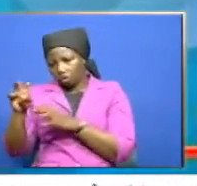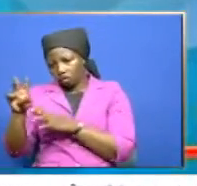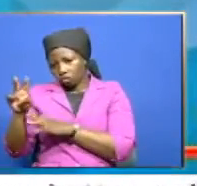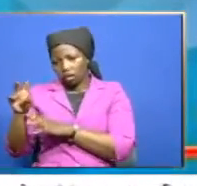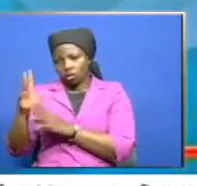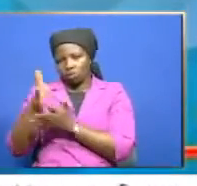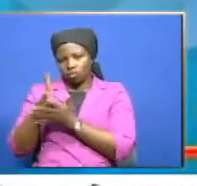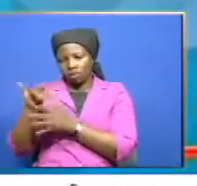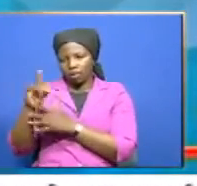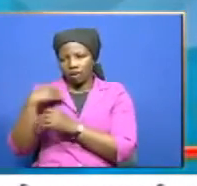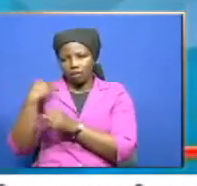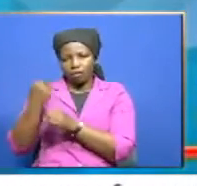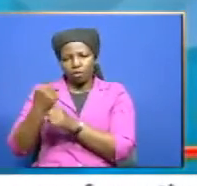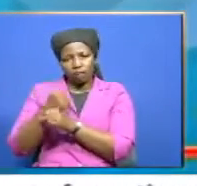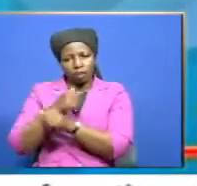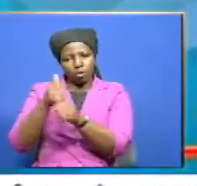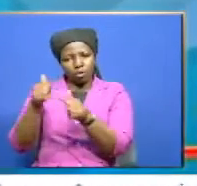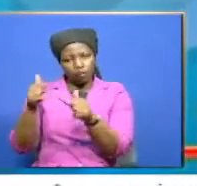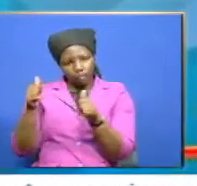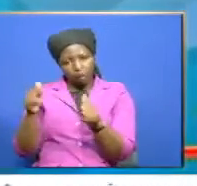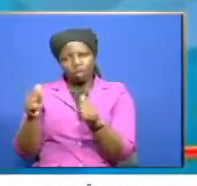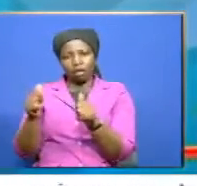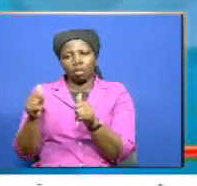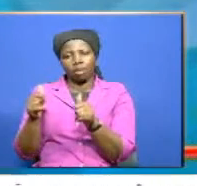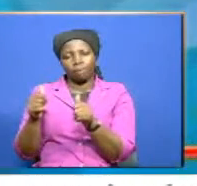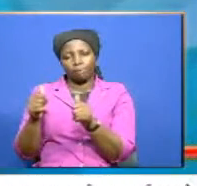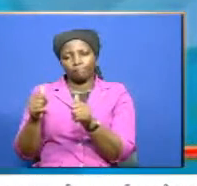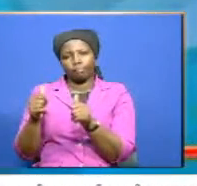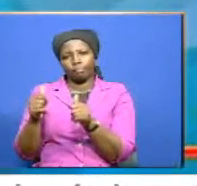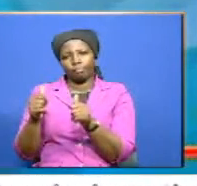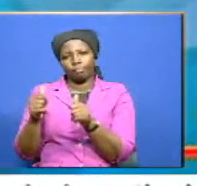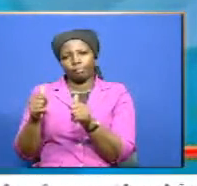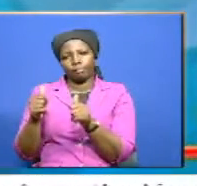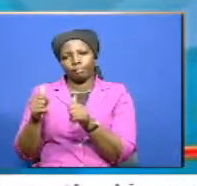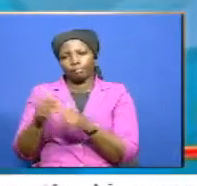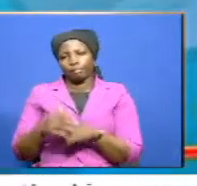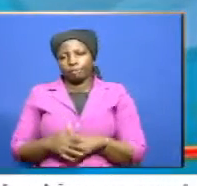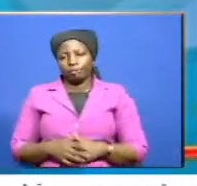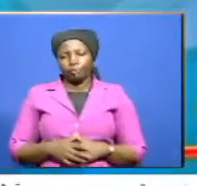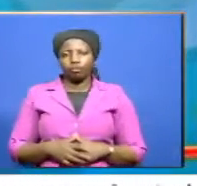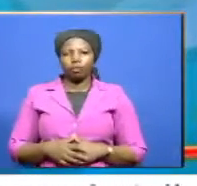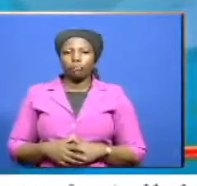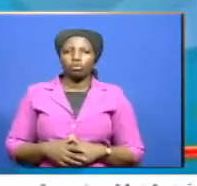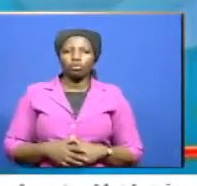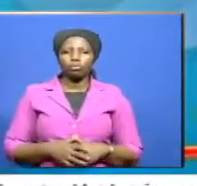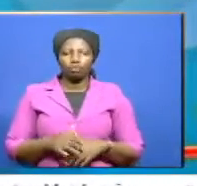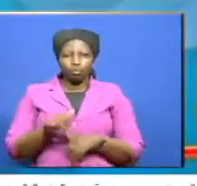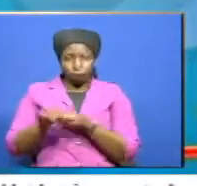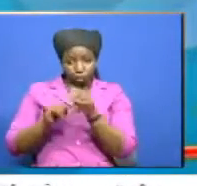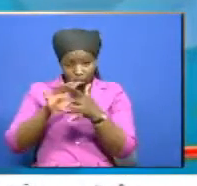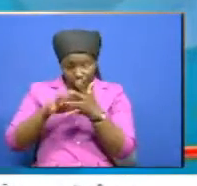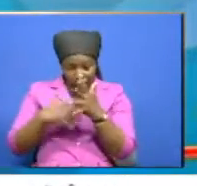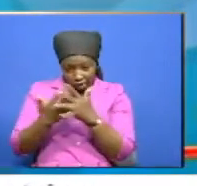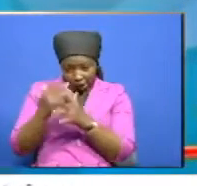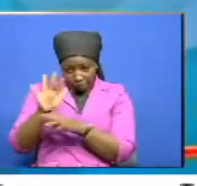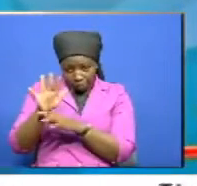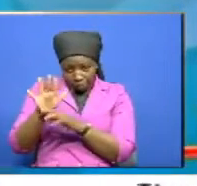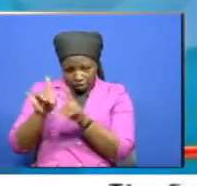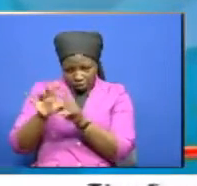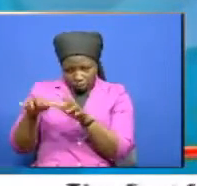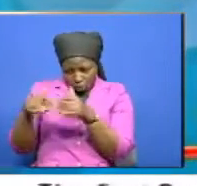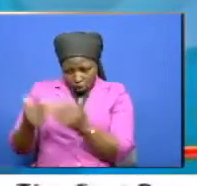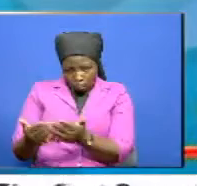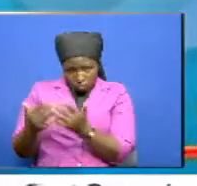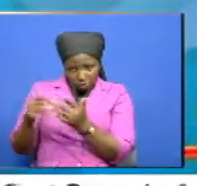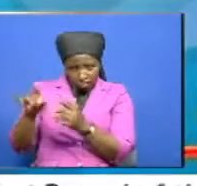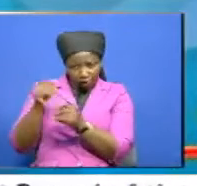amazing performances and made it to a few quarterfinals. In terms of their structures and what they're doing, Spain are always one of those teams where